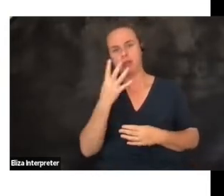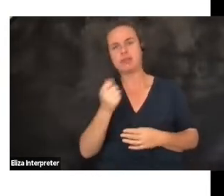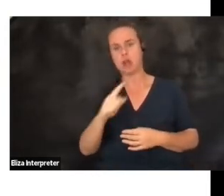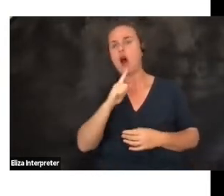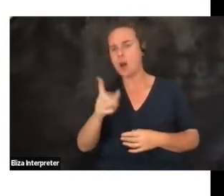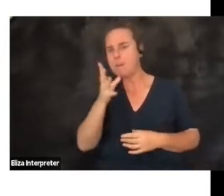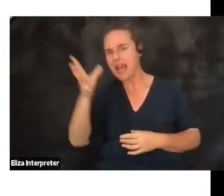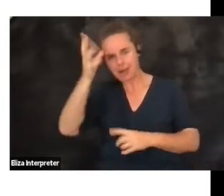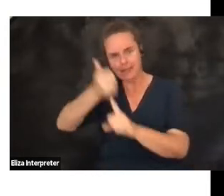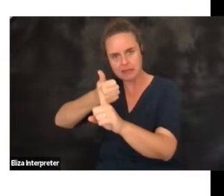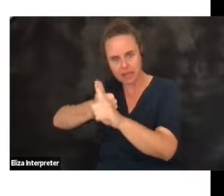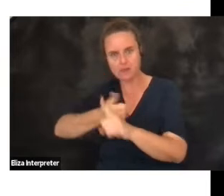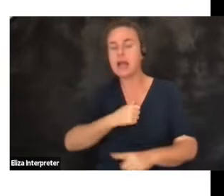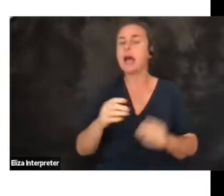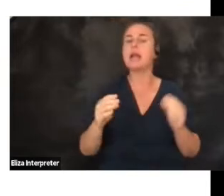parenting. So